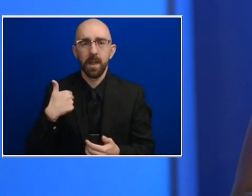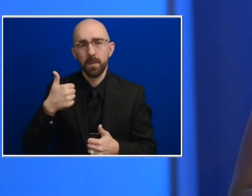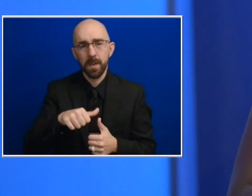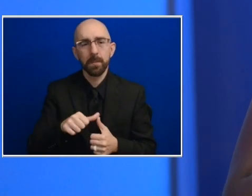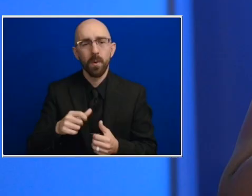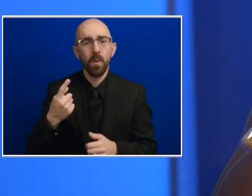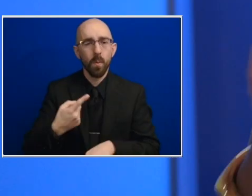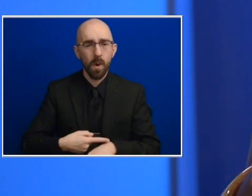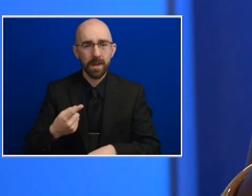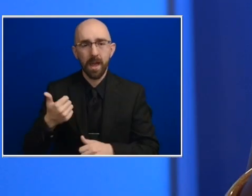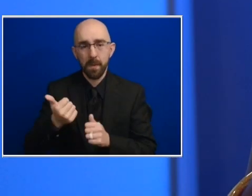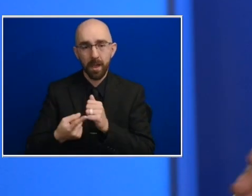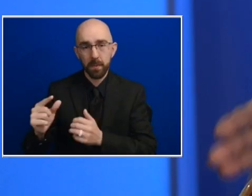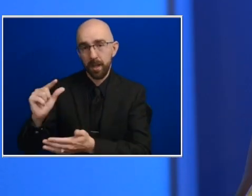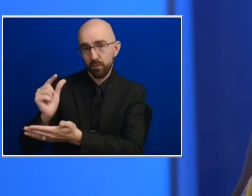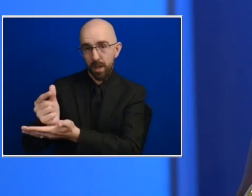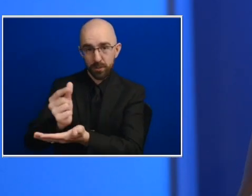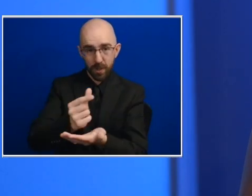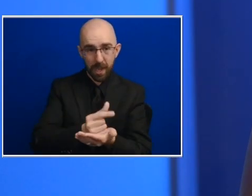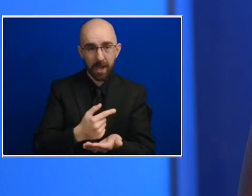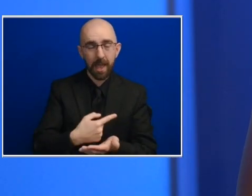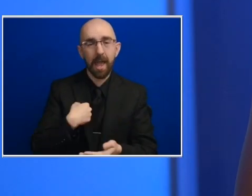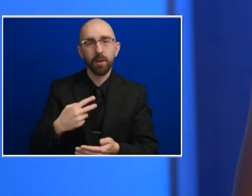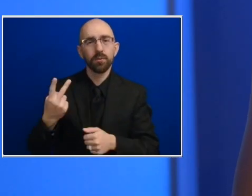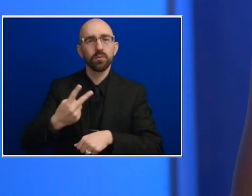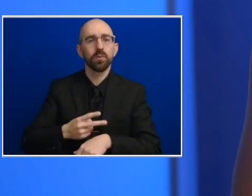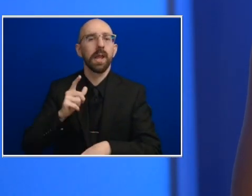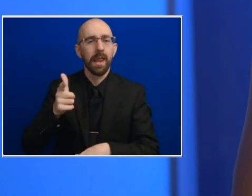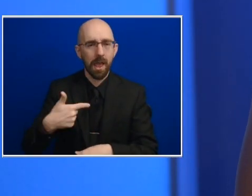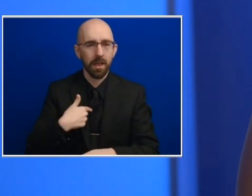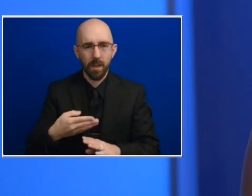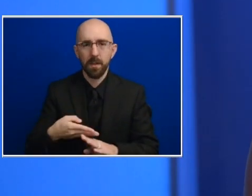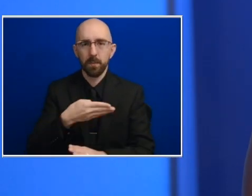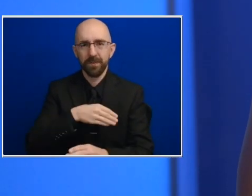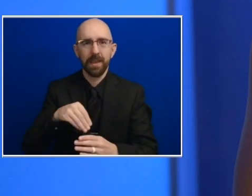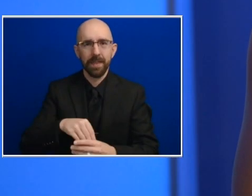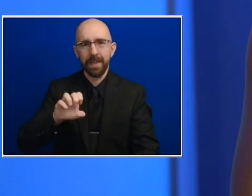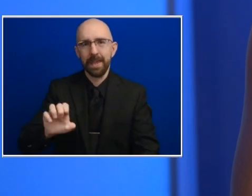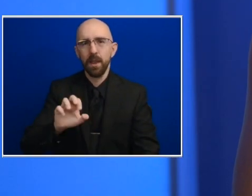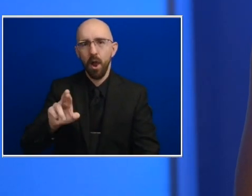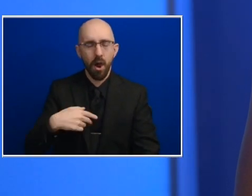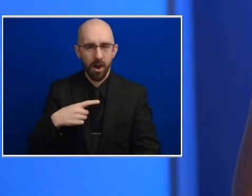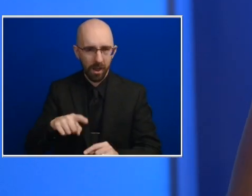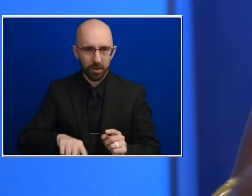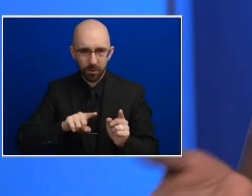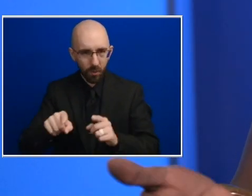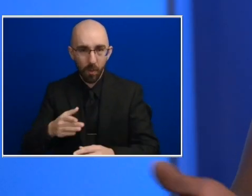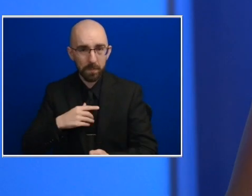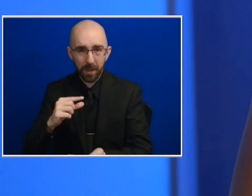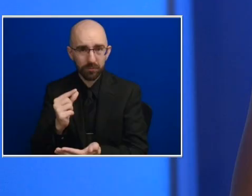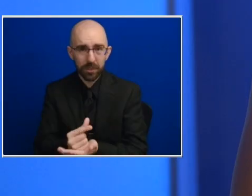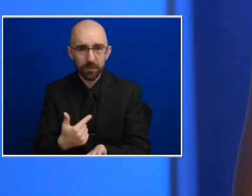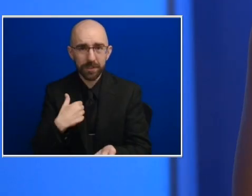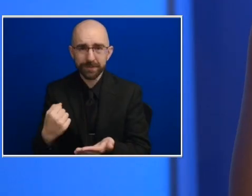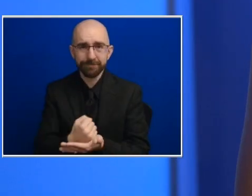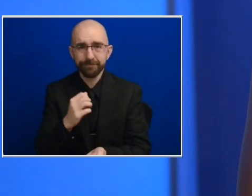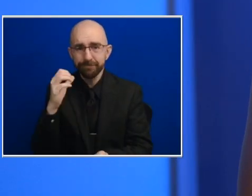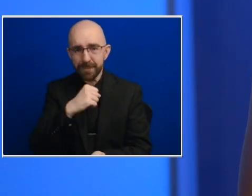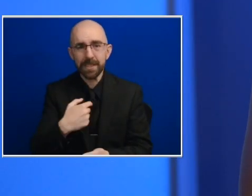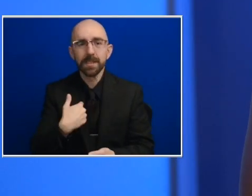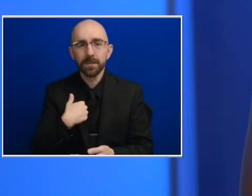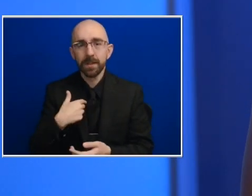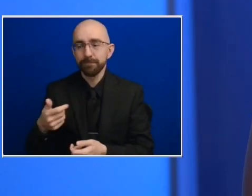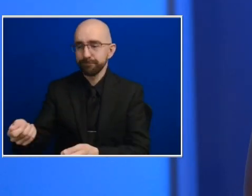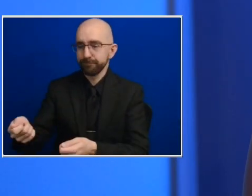already graduated and I came 2 days later because I was previously in the emergency room and I couldn't go to my graduation. So I collected my